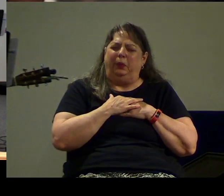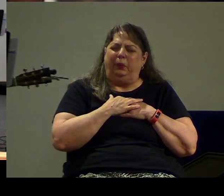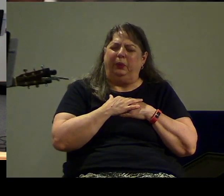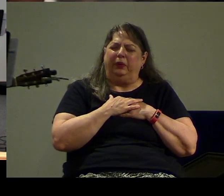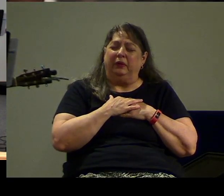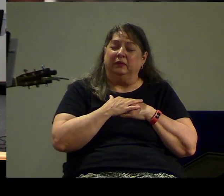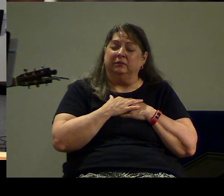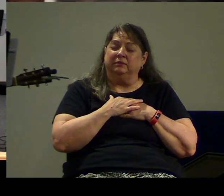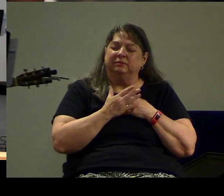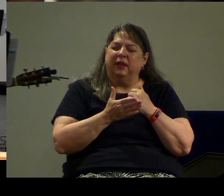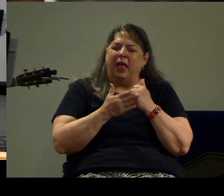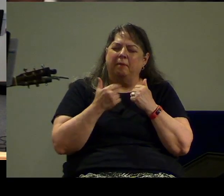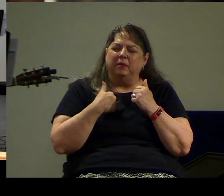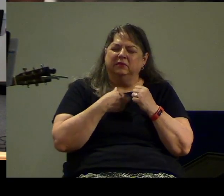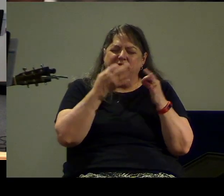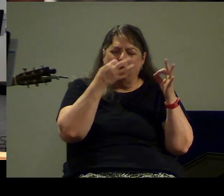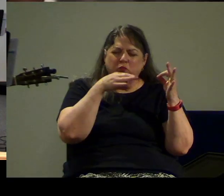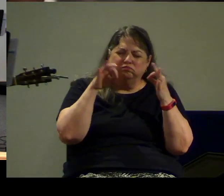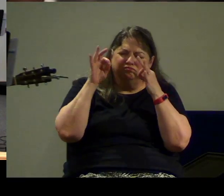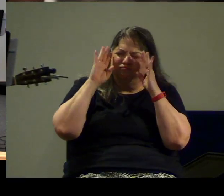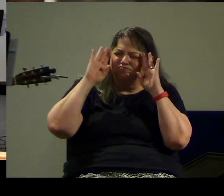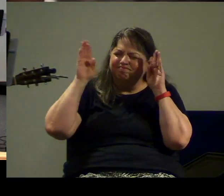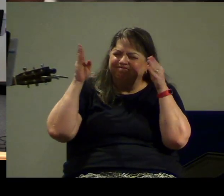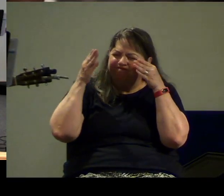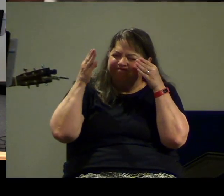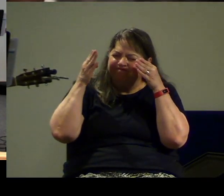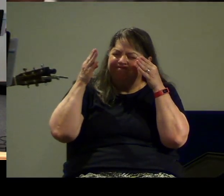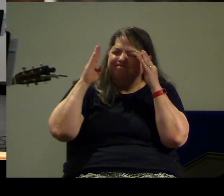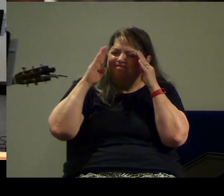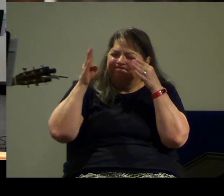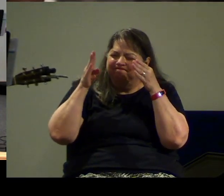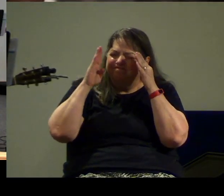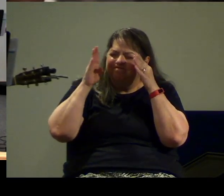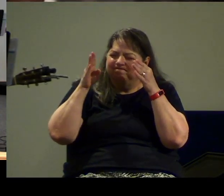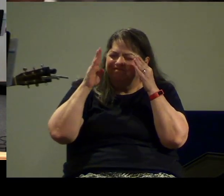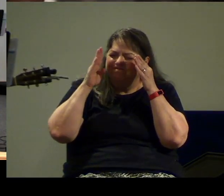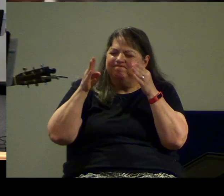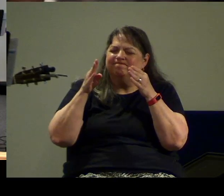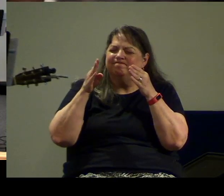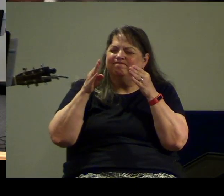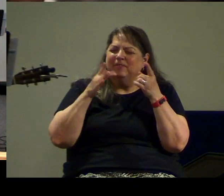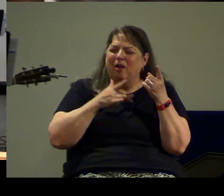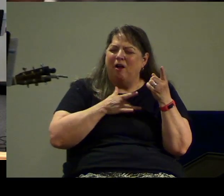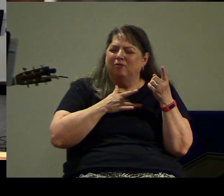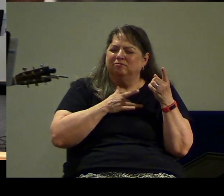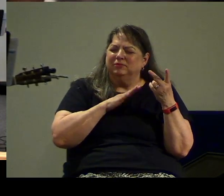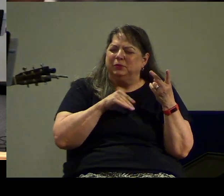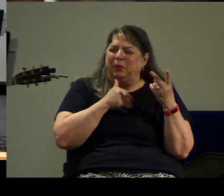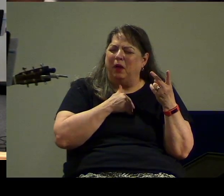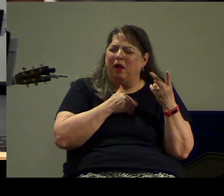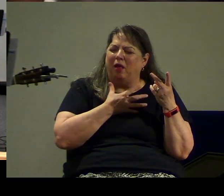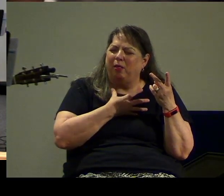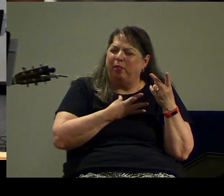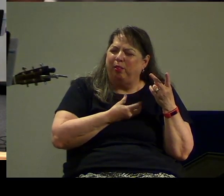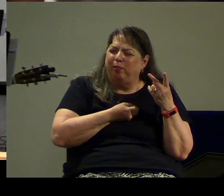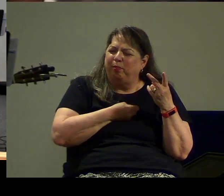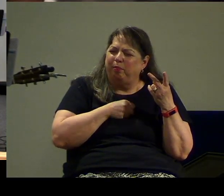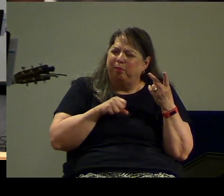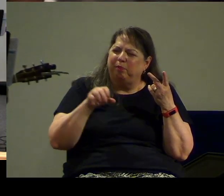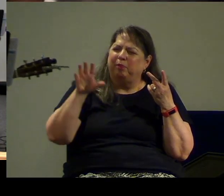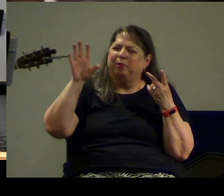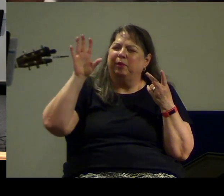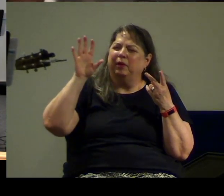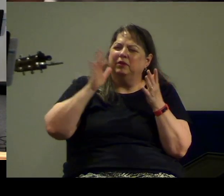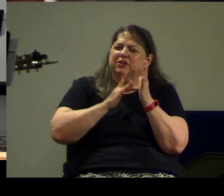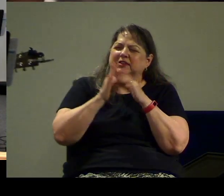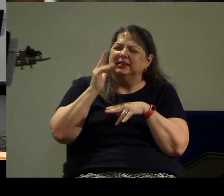Help us to keep our eyes on you right now. Help us to give our hearts, our spirit to you. In Jesus'